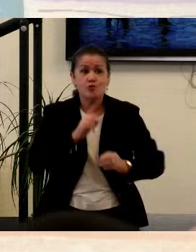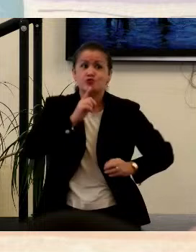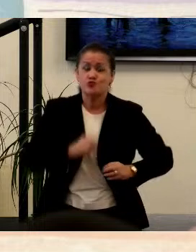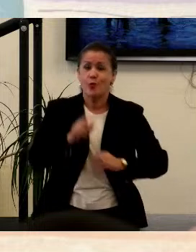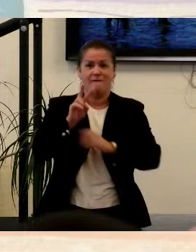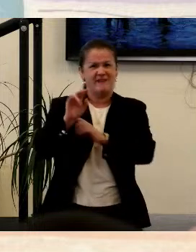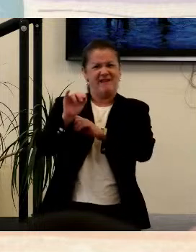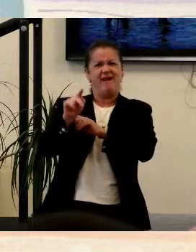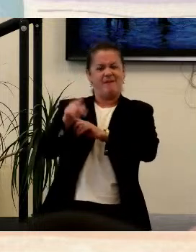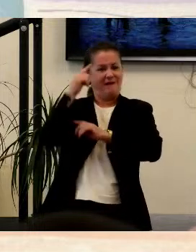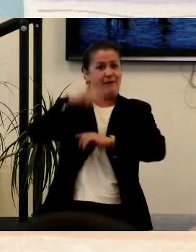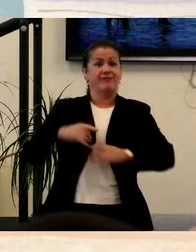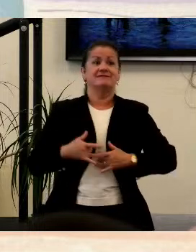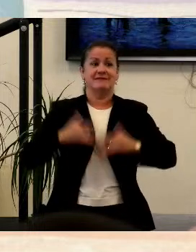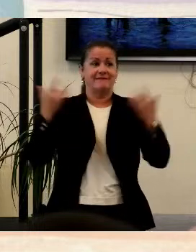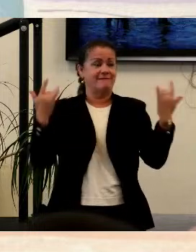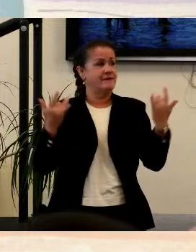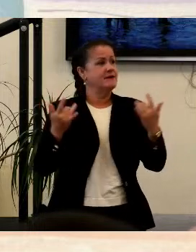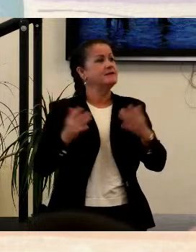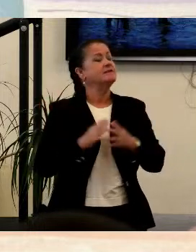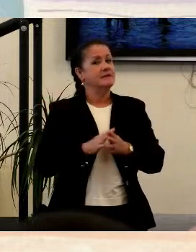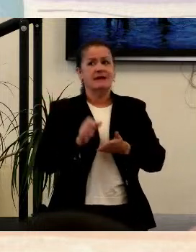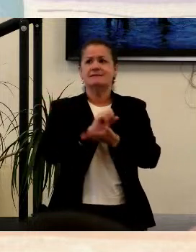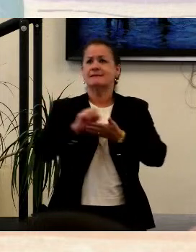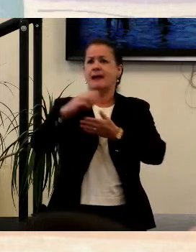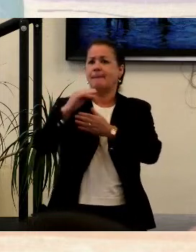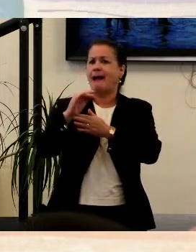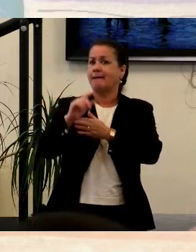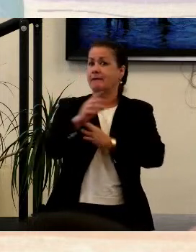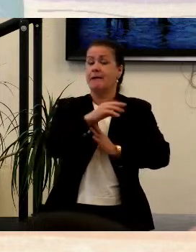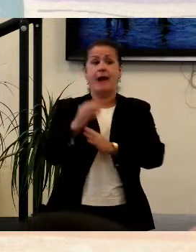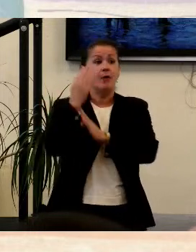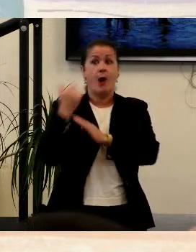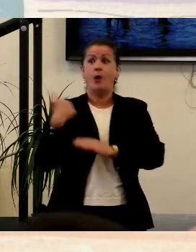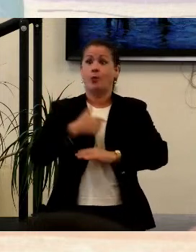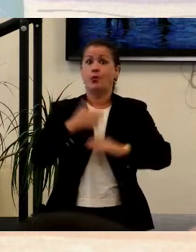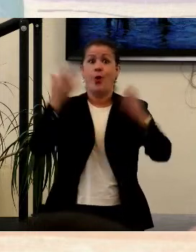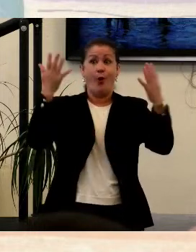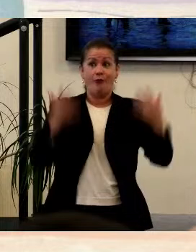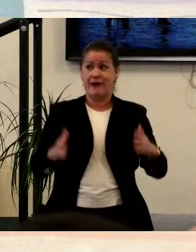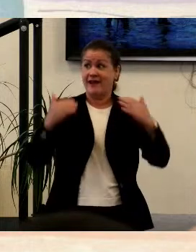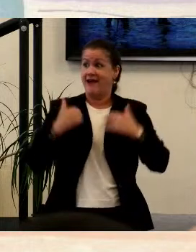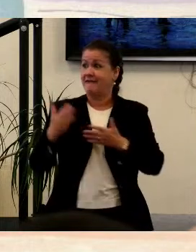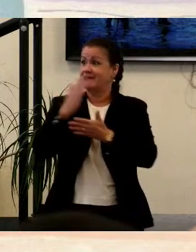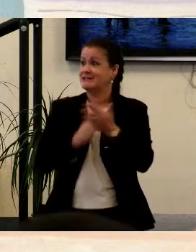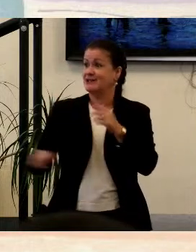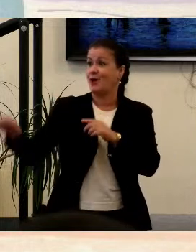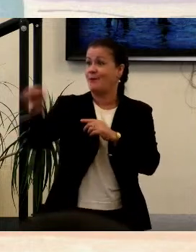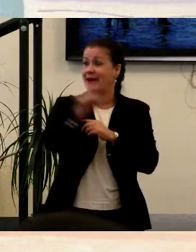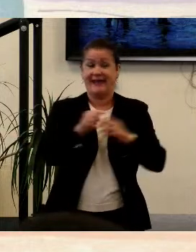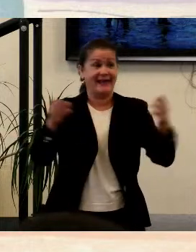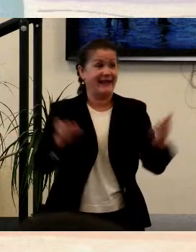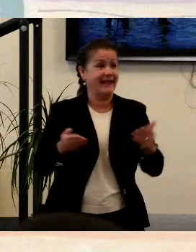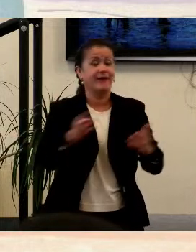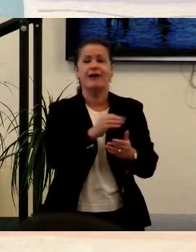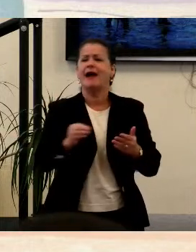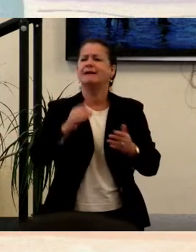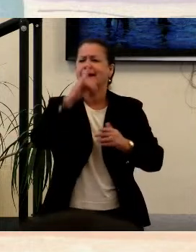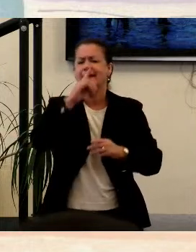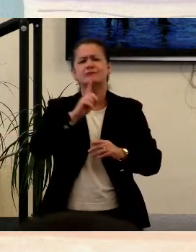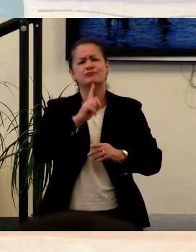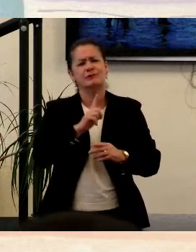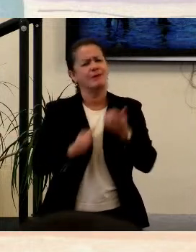this event, early learners from Stubbs, St. Michael's, and the Y. We already have some here. The kids are always the most